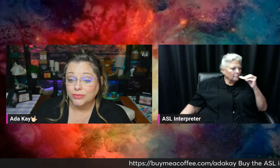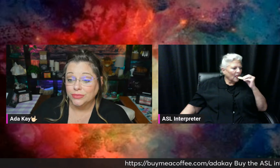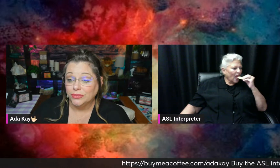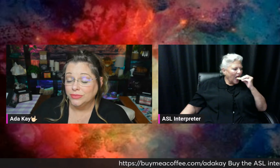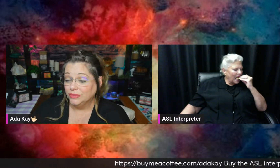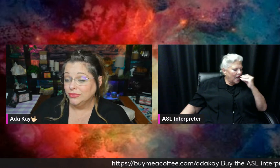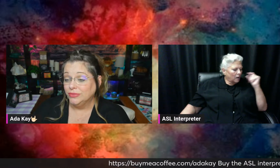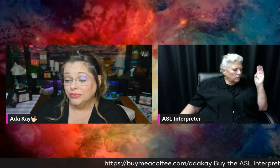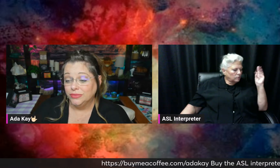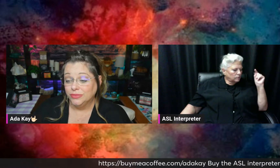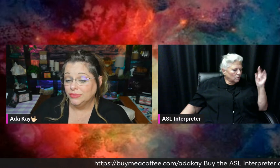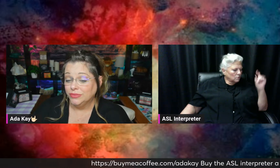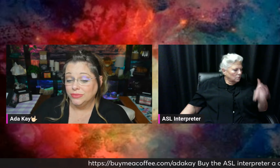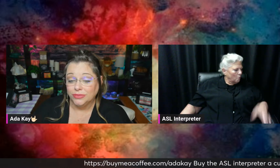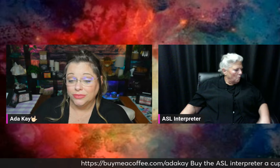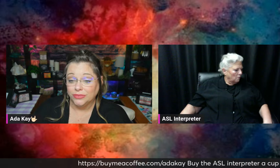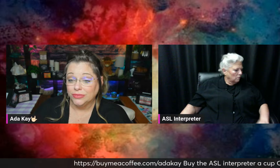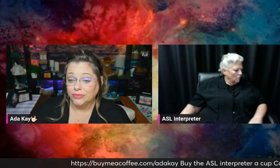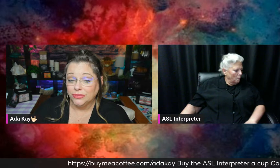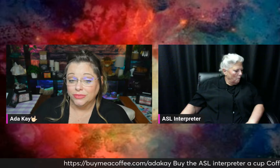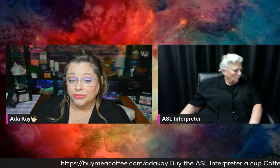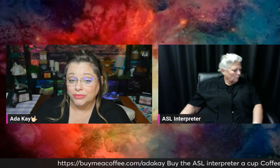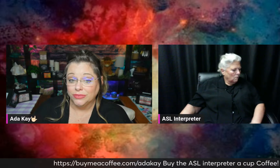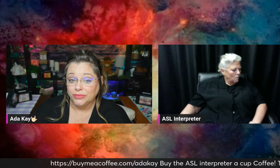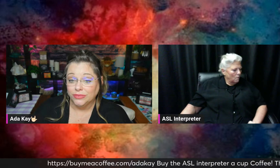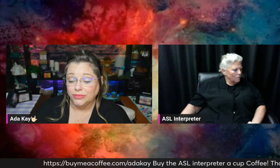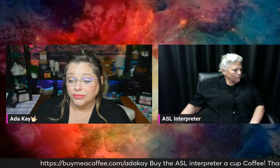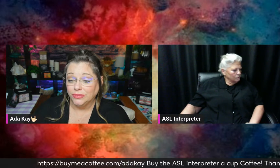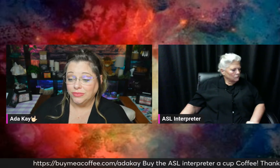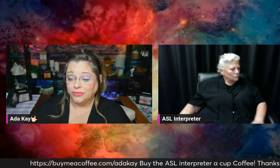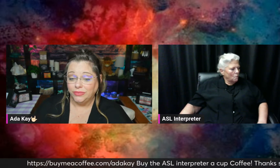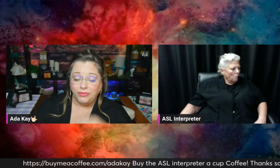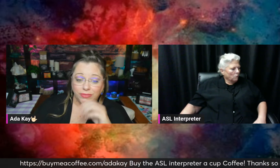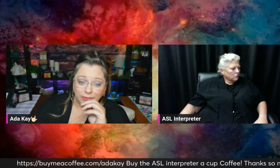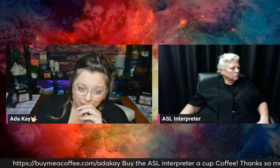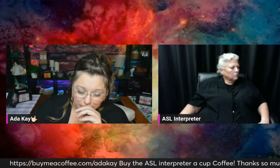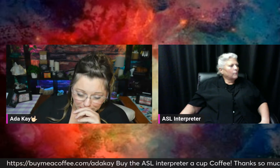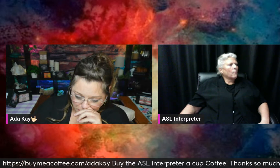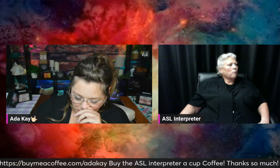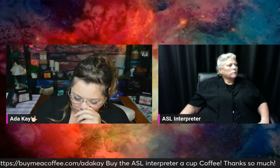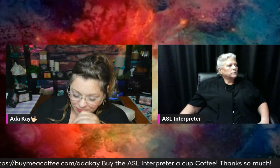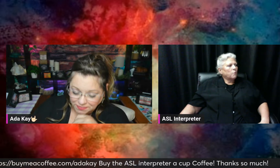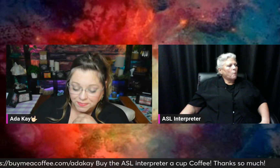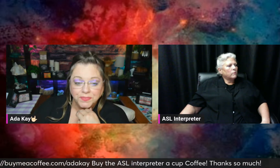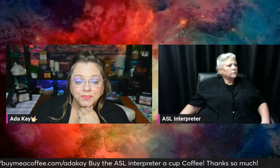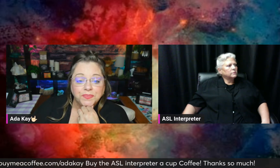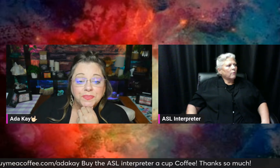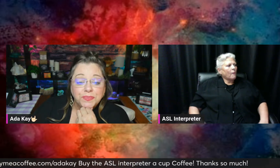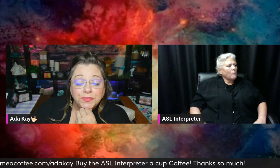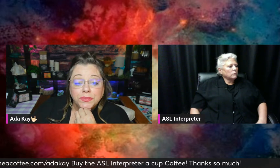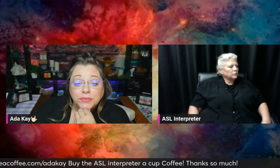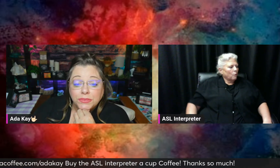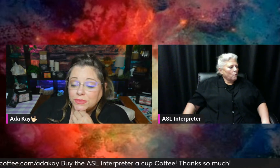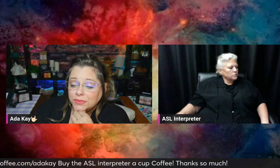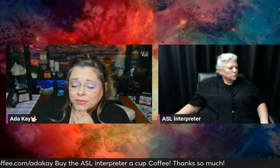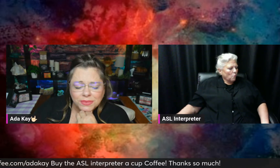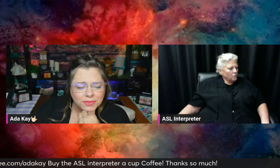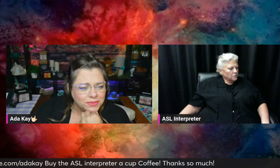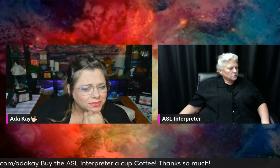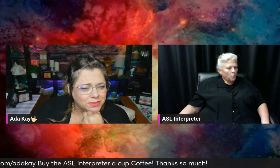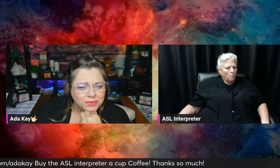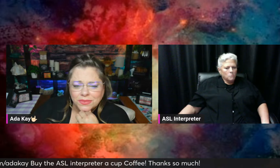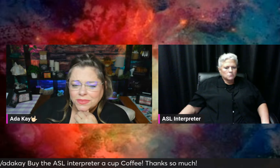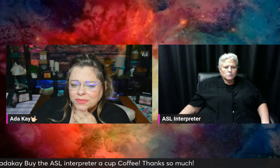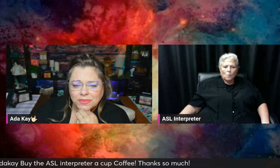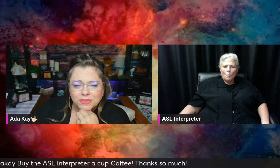hip, and I can't have it replaced because my bones are too brittle, and there's nothing to connect to